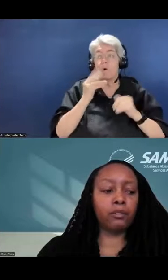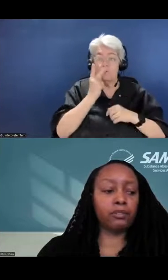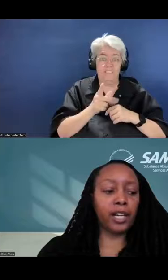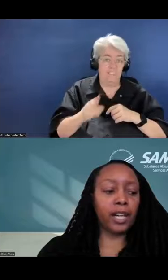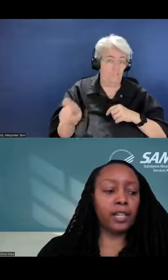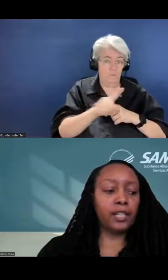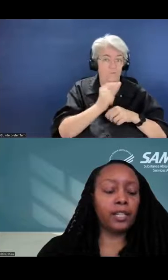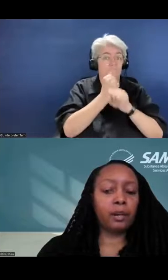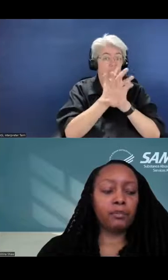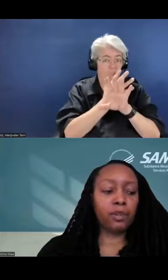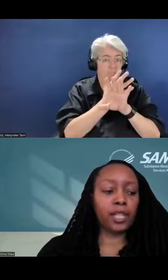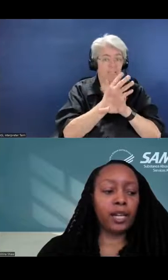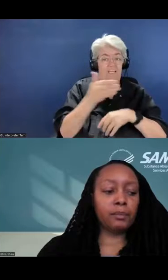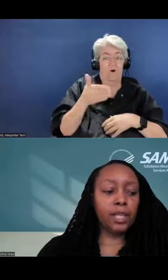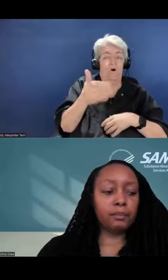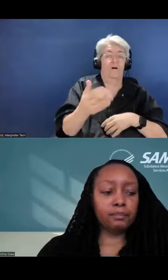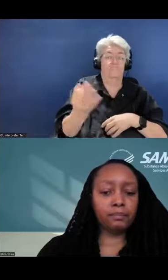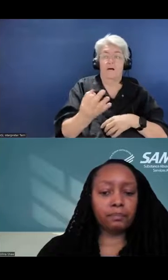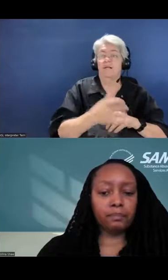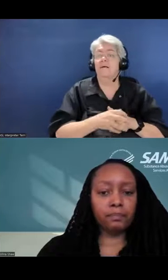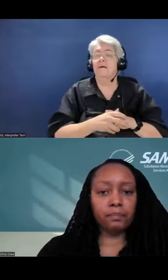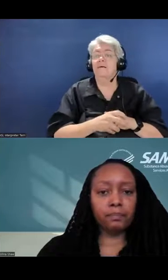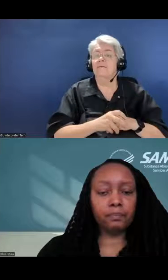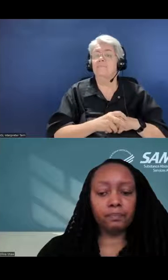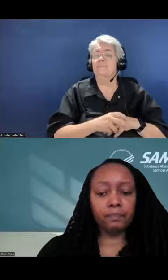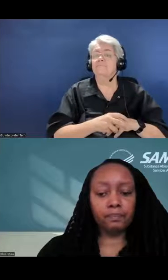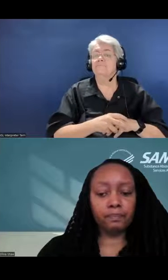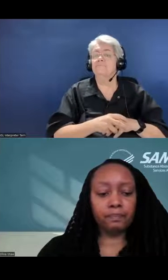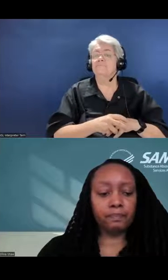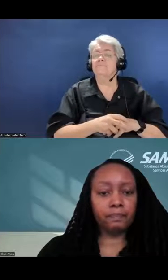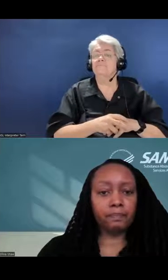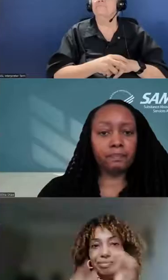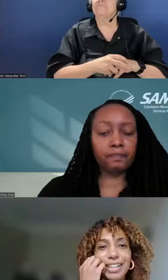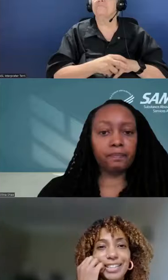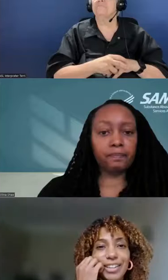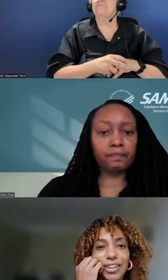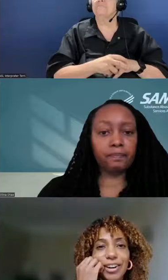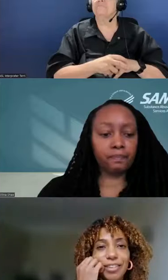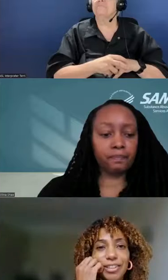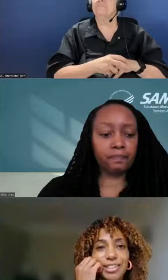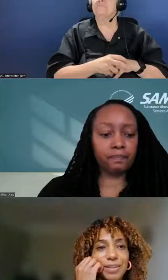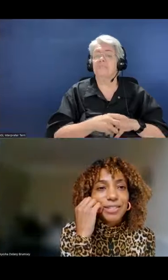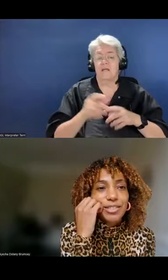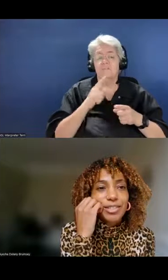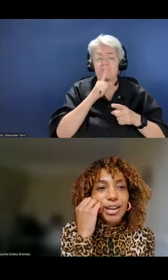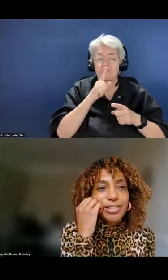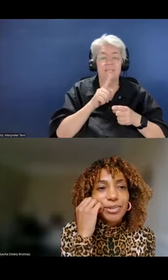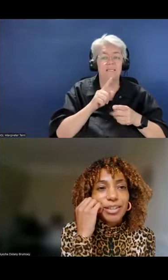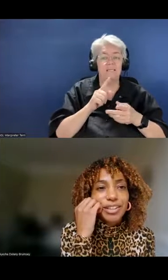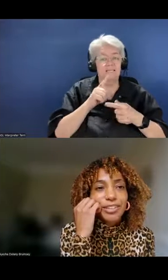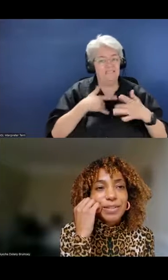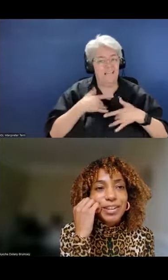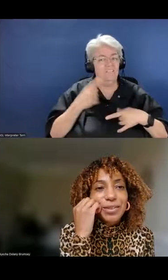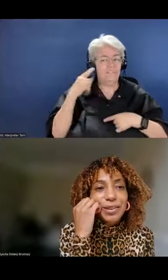virtually on Friday for that meeting. Thank you so much. It's really exciting to hear everything that SAMHSA is